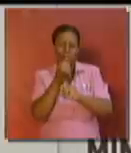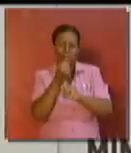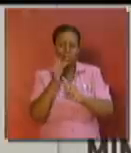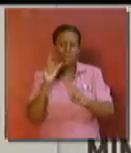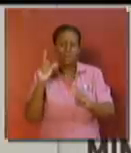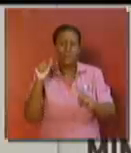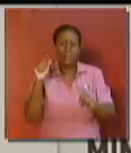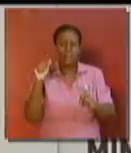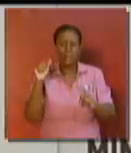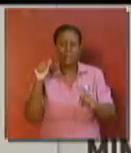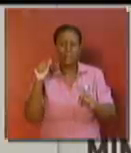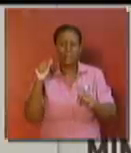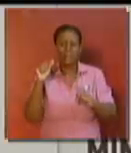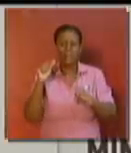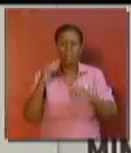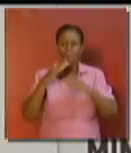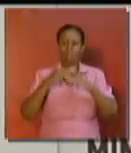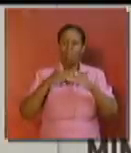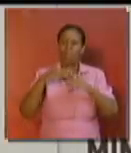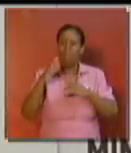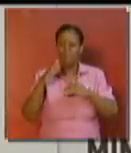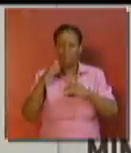15,000 deliveries in Trinidad and Tobago.